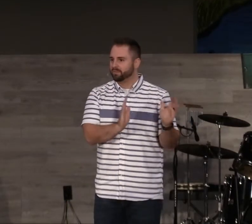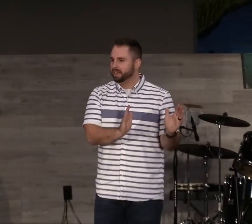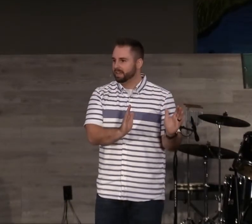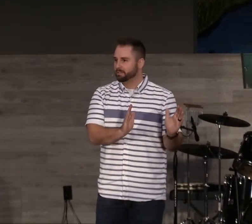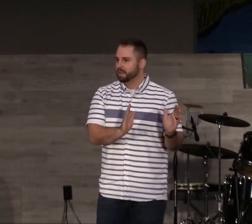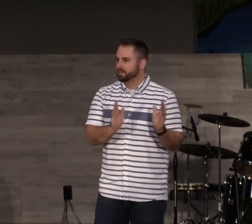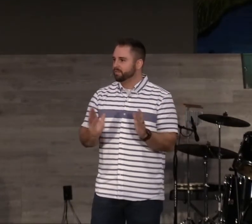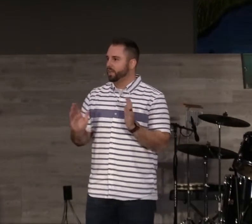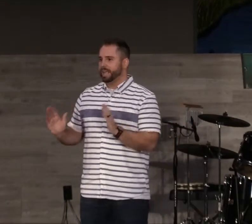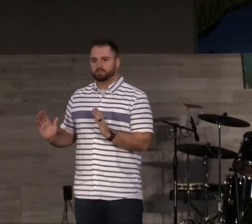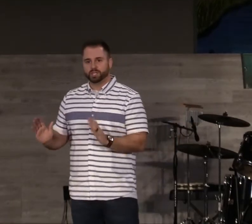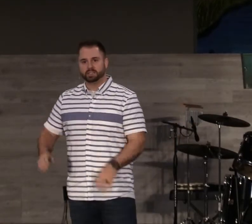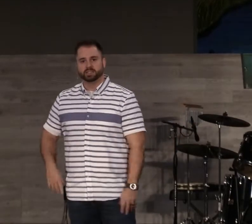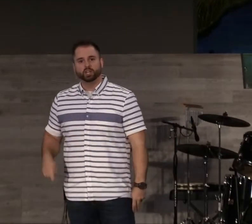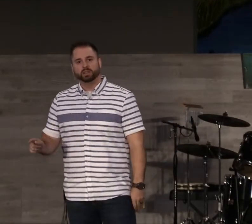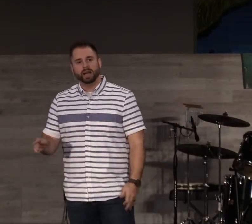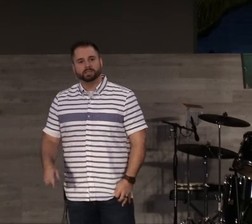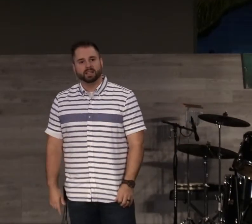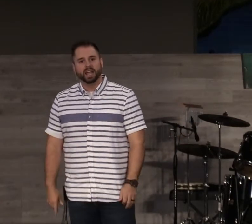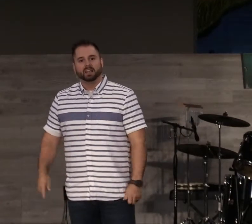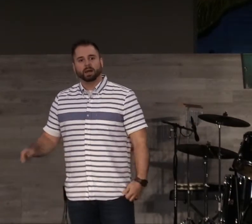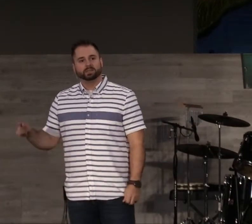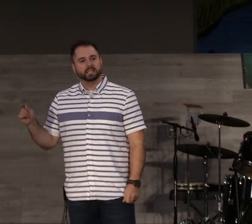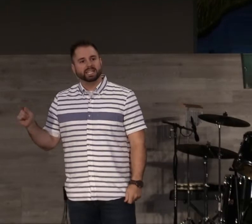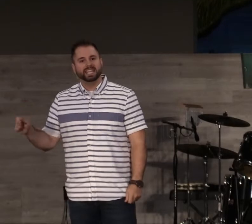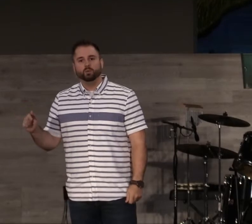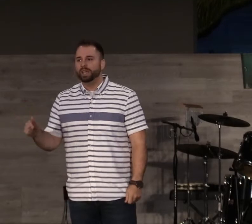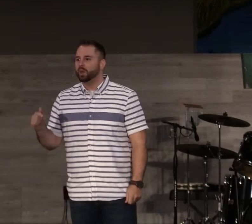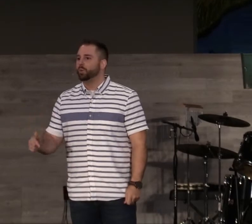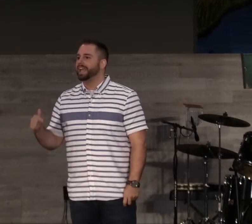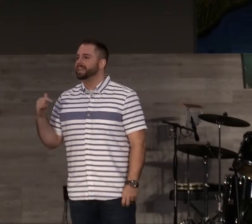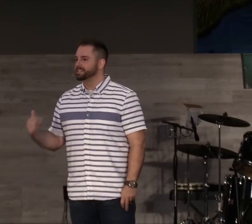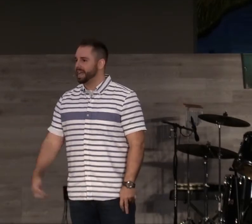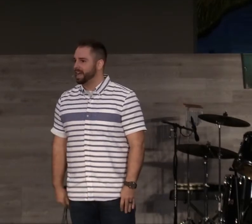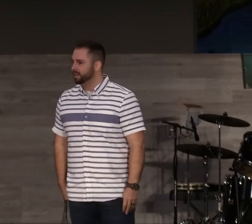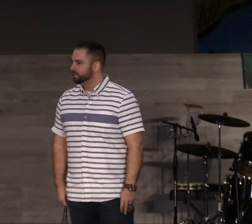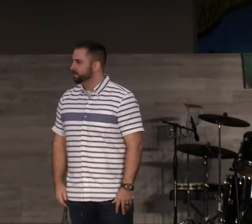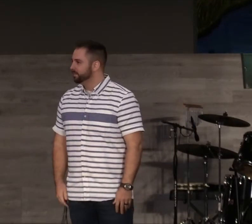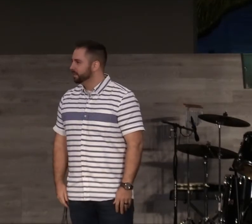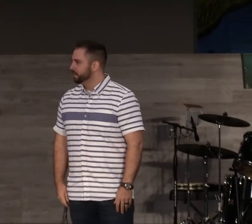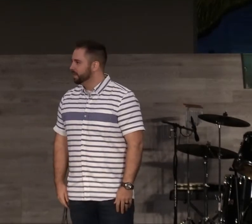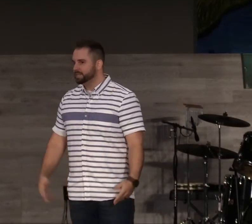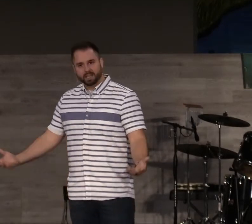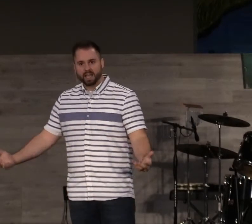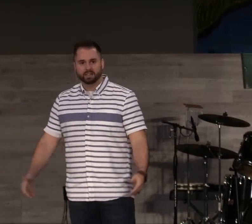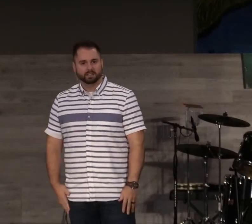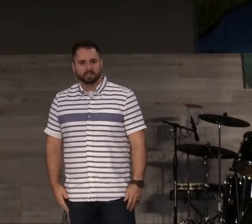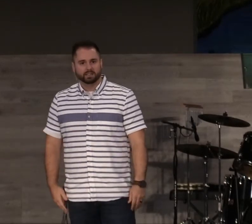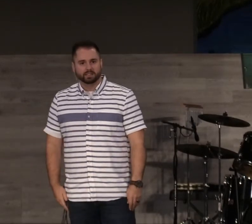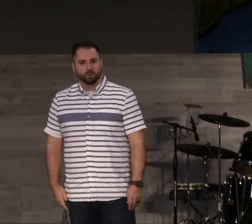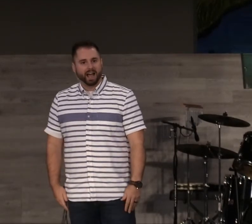that prevented him from following after Jesus. And you know what the Bible says? The Bible says he went away sad. He was